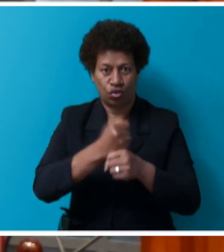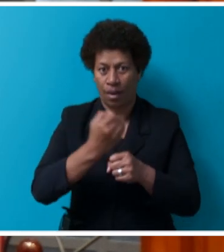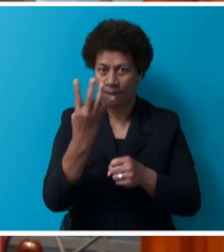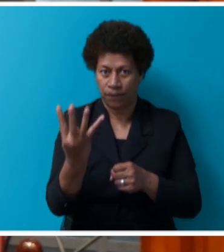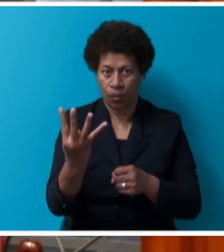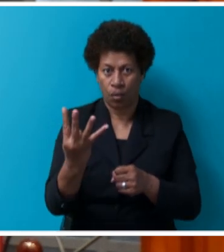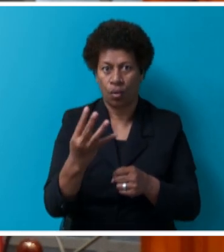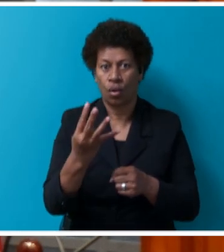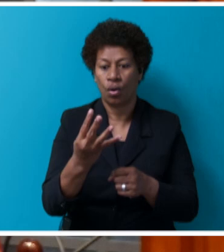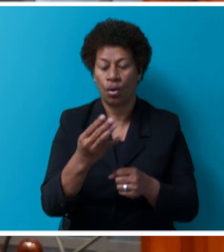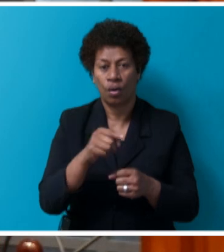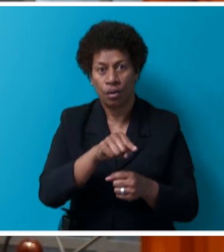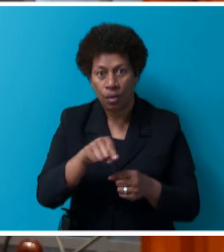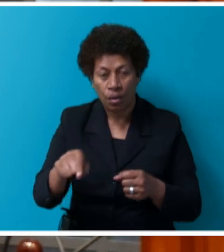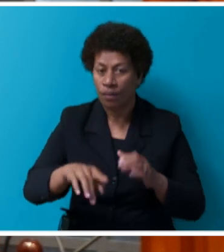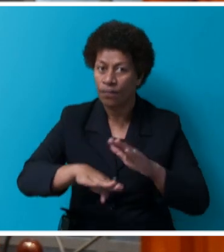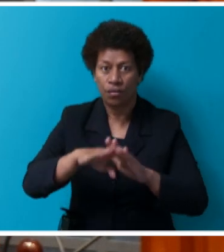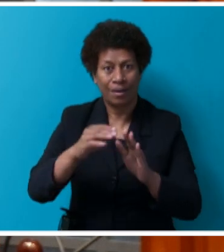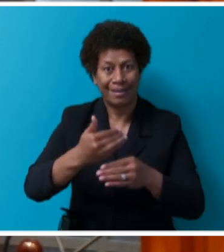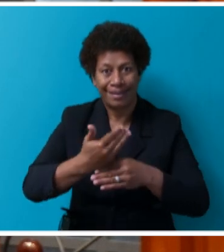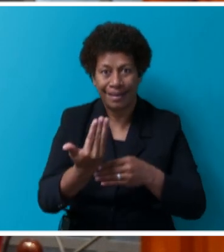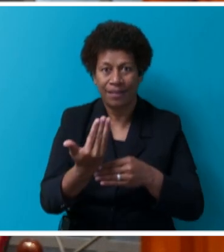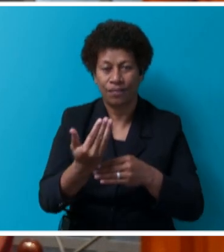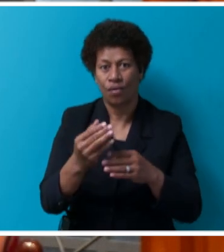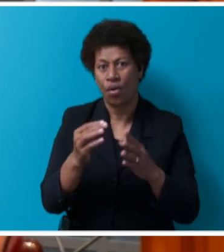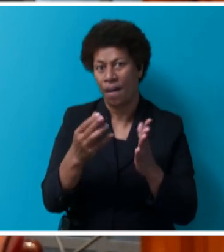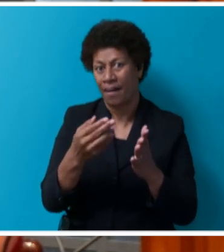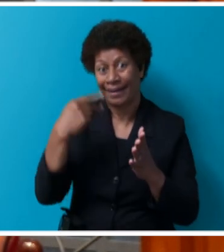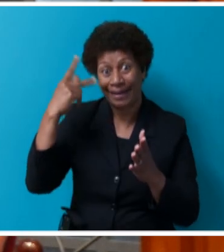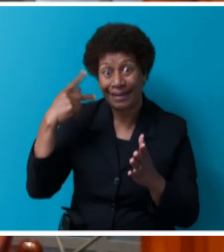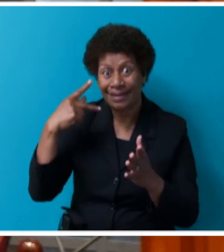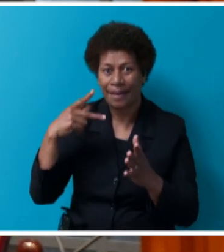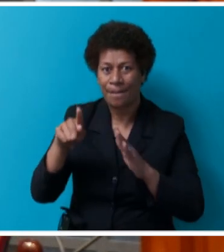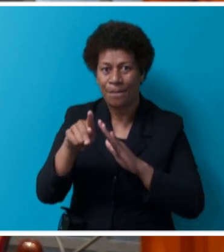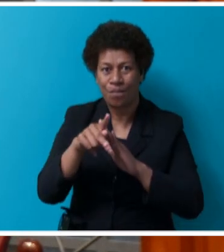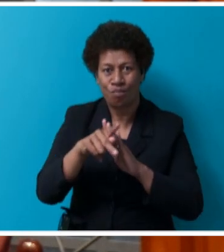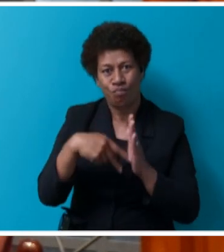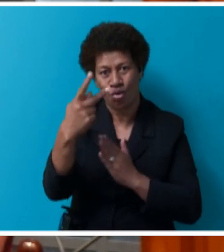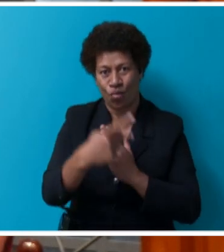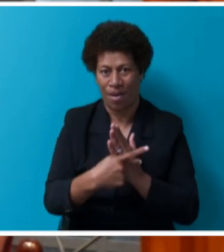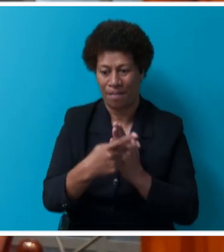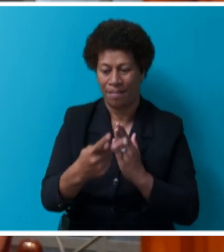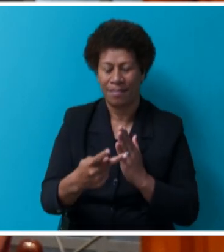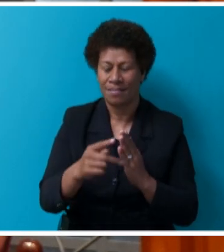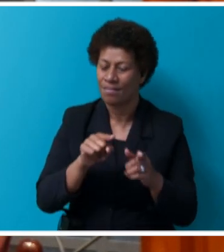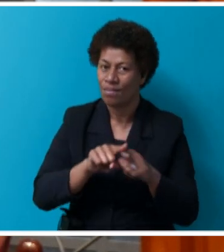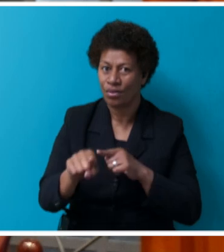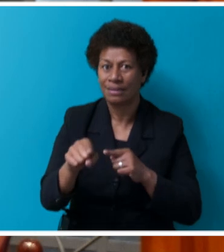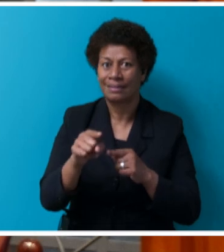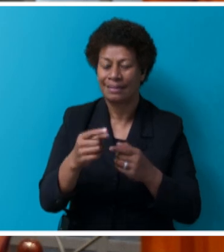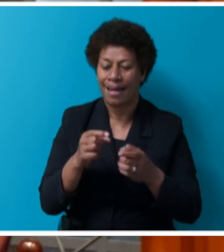for full-day pre-primary program, which includes, first and foremost, enhanced learning